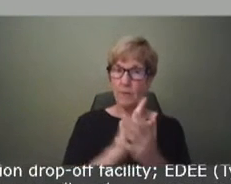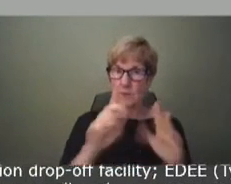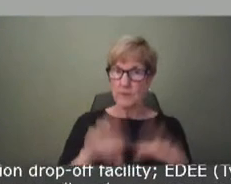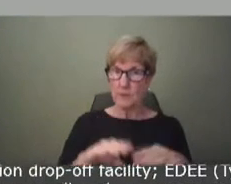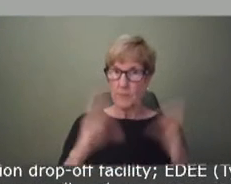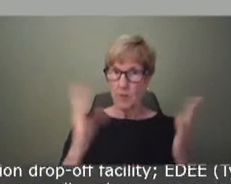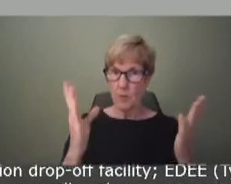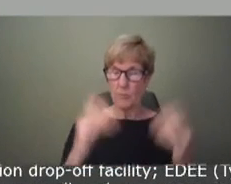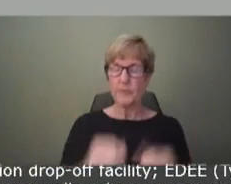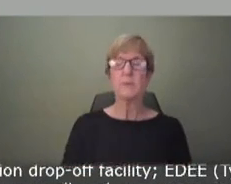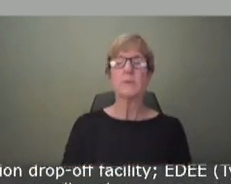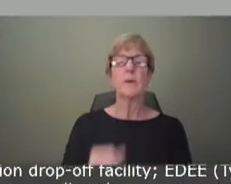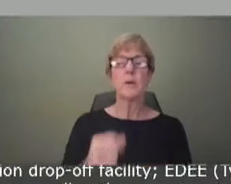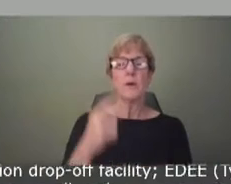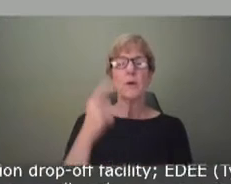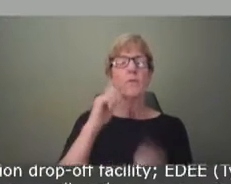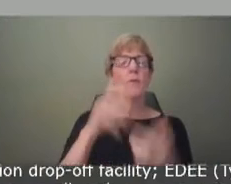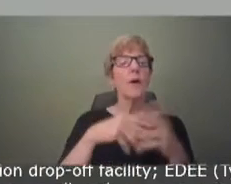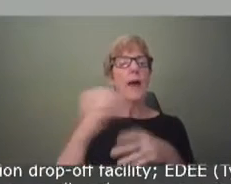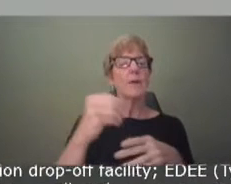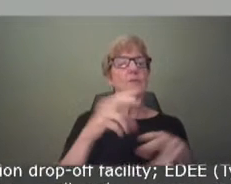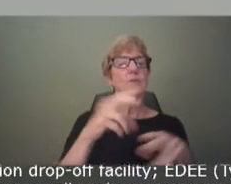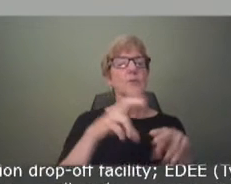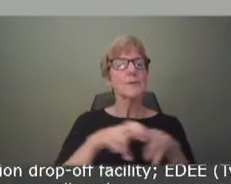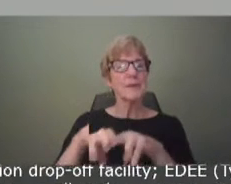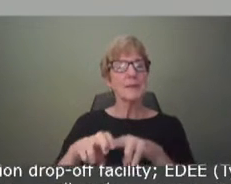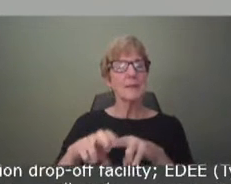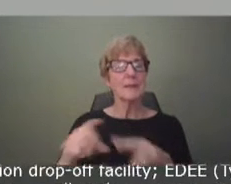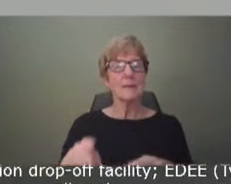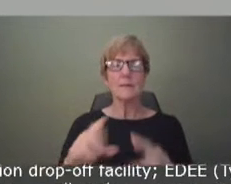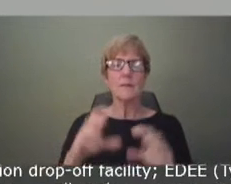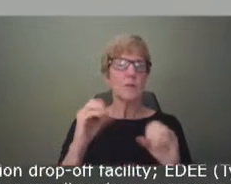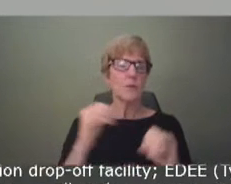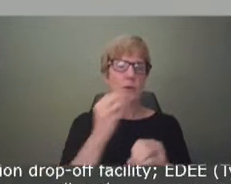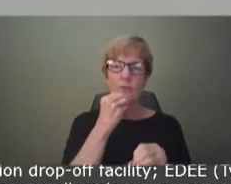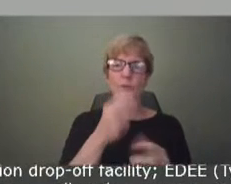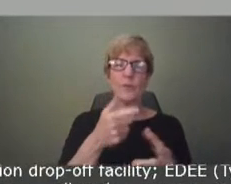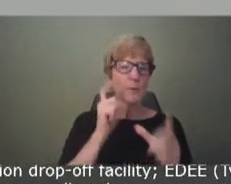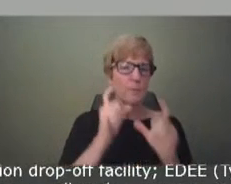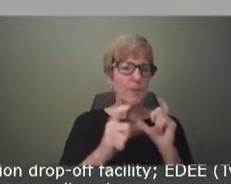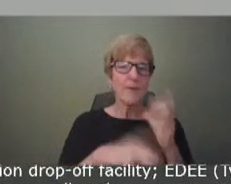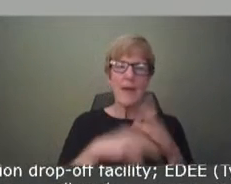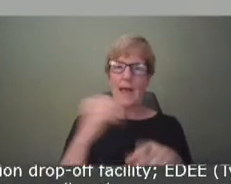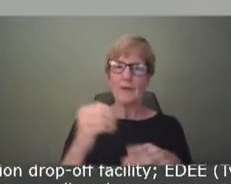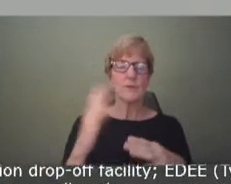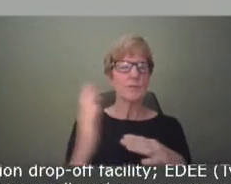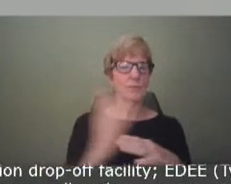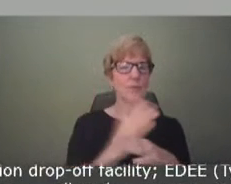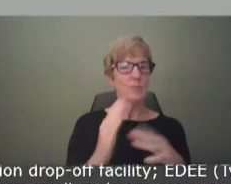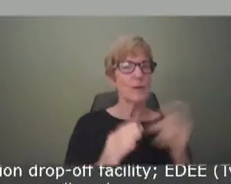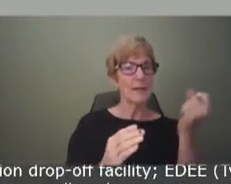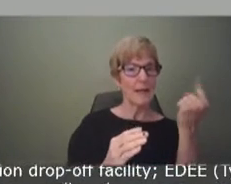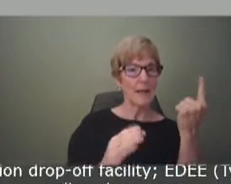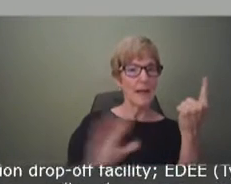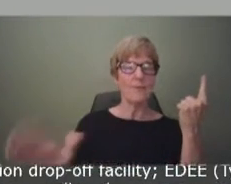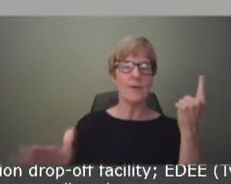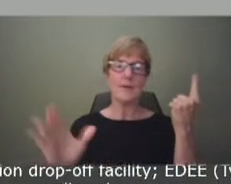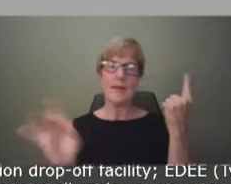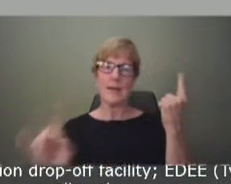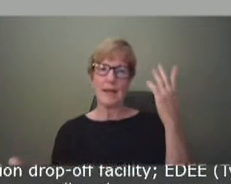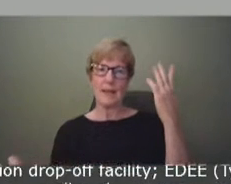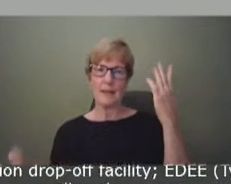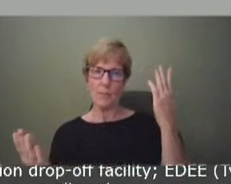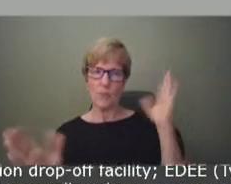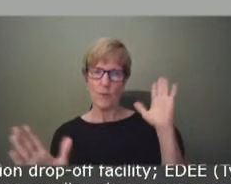uh for outdoor seating um and no food or beverages or outdoor entertainment allowed between the hours of 11:00 p.m. and 8:00 a.m. uh